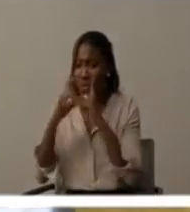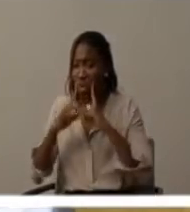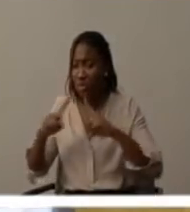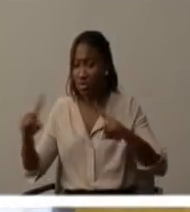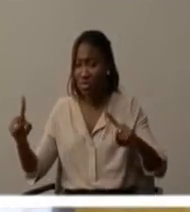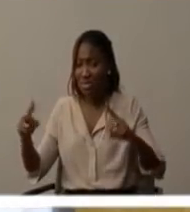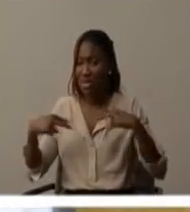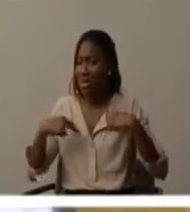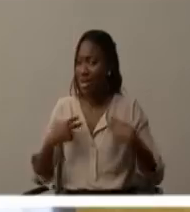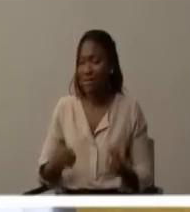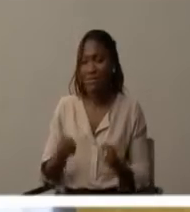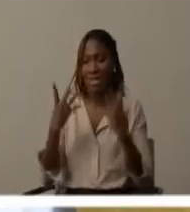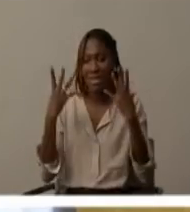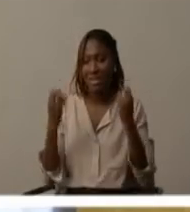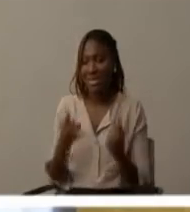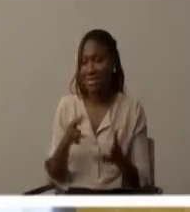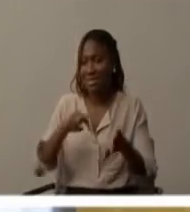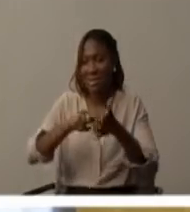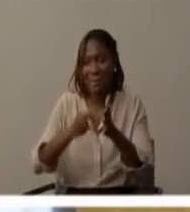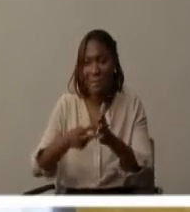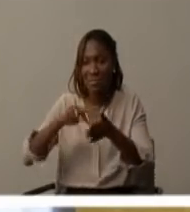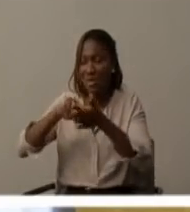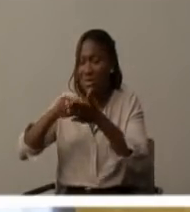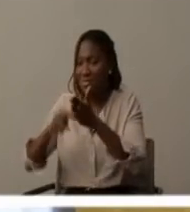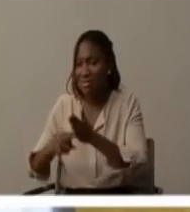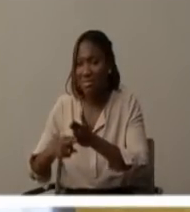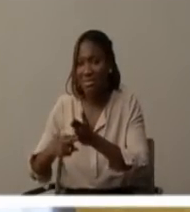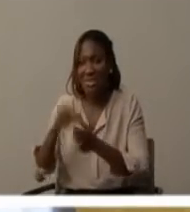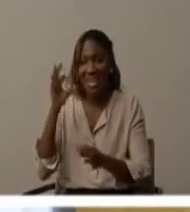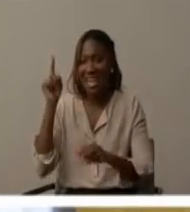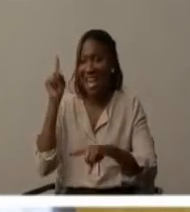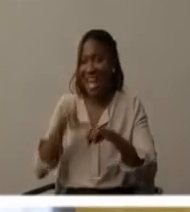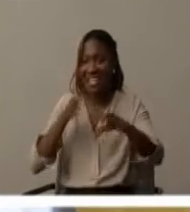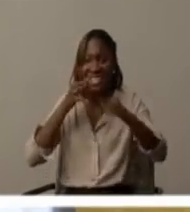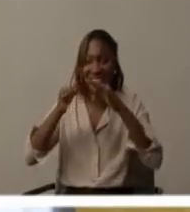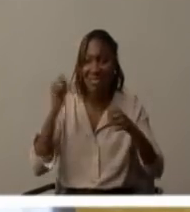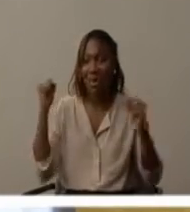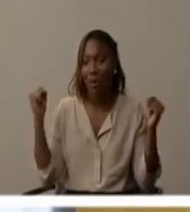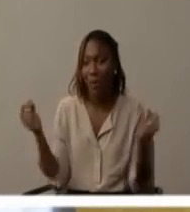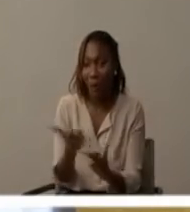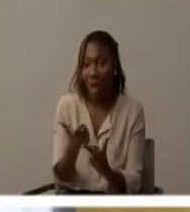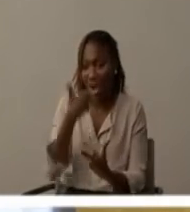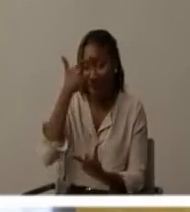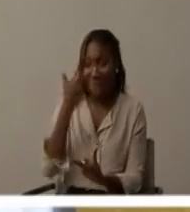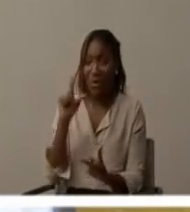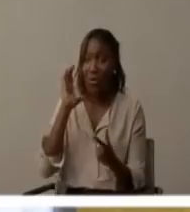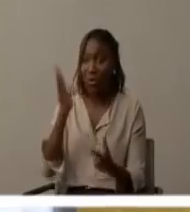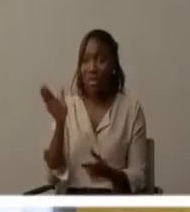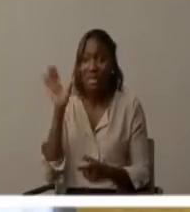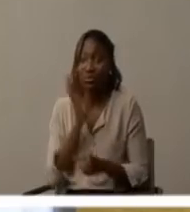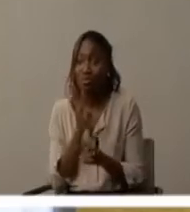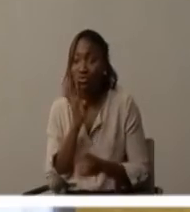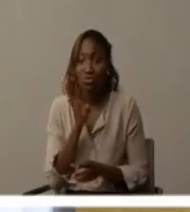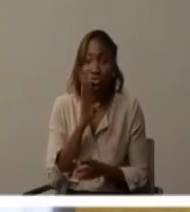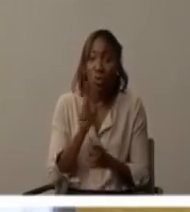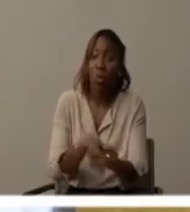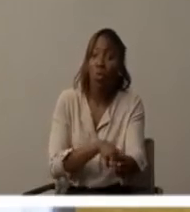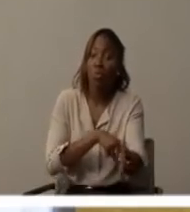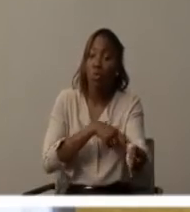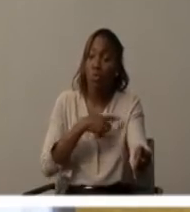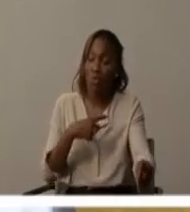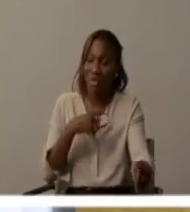But today we can't take all, otherwise we'd be here for a very long time. So what I want to pull out of the text is what I consider its